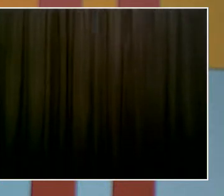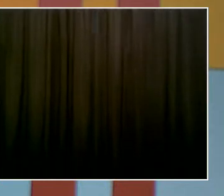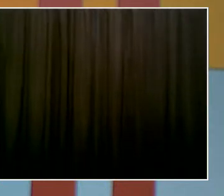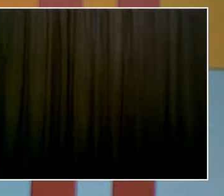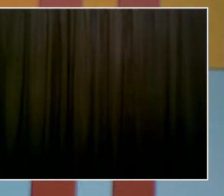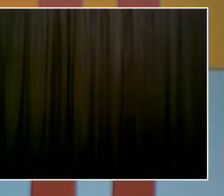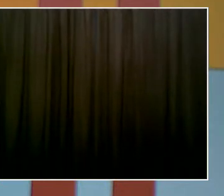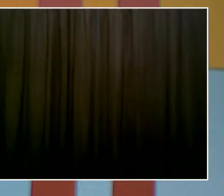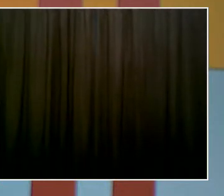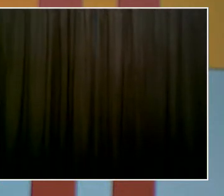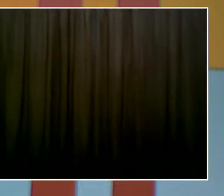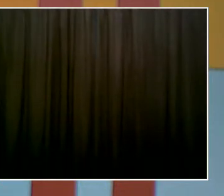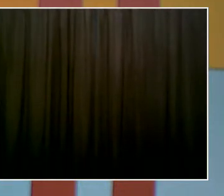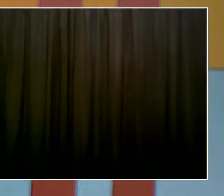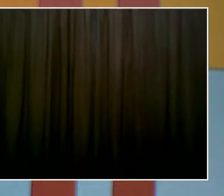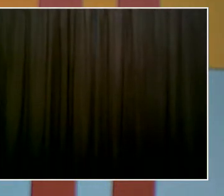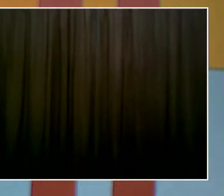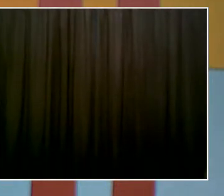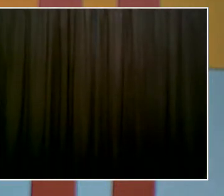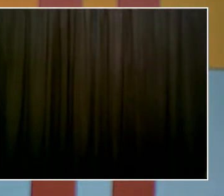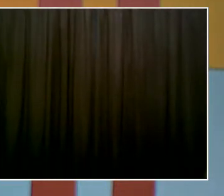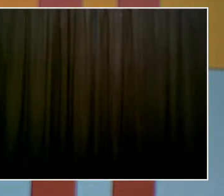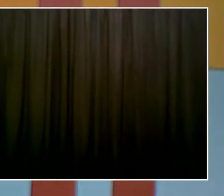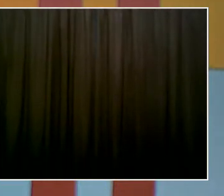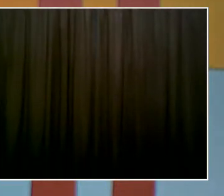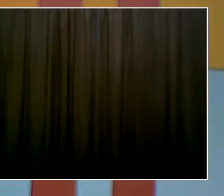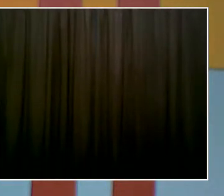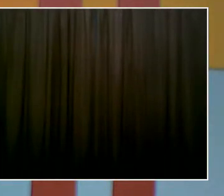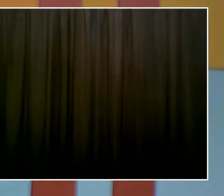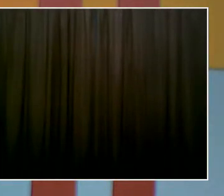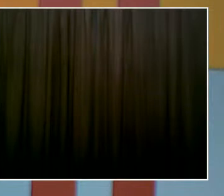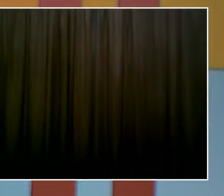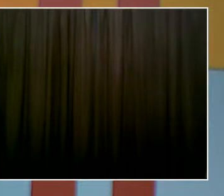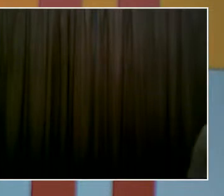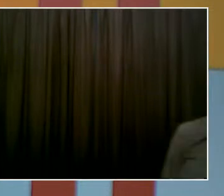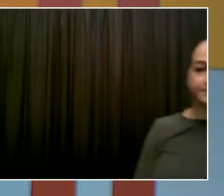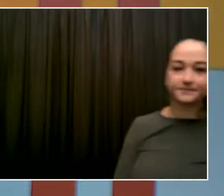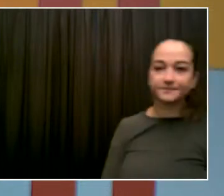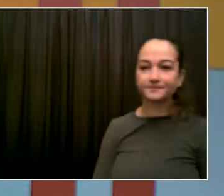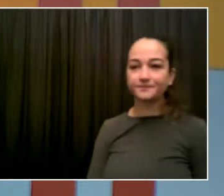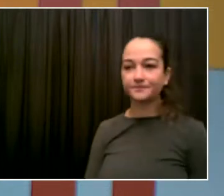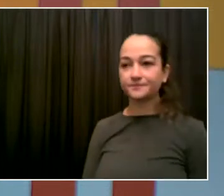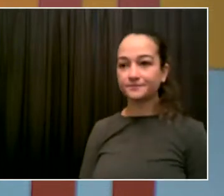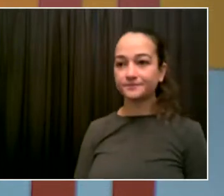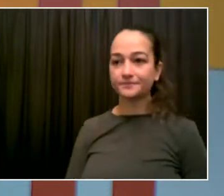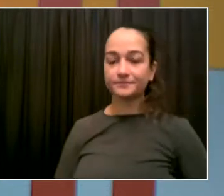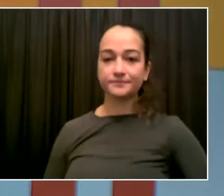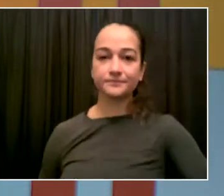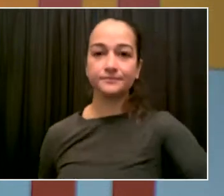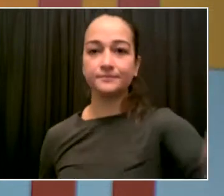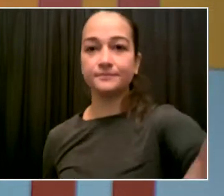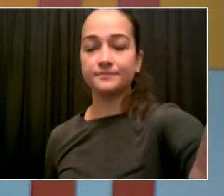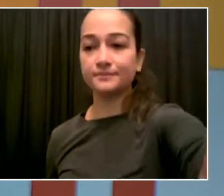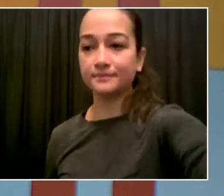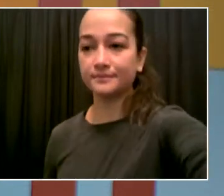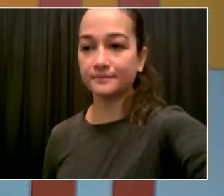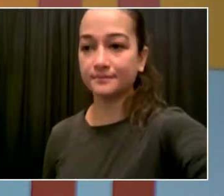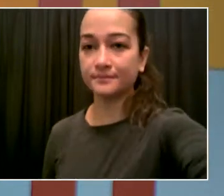cualquier otro condado. Esto es increíble. Debemos